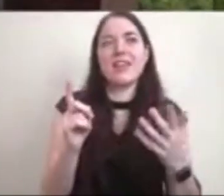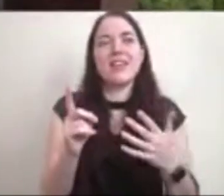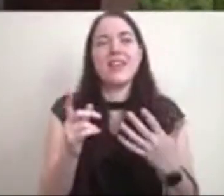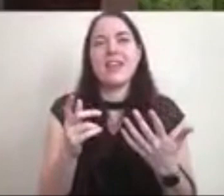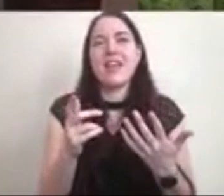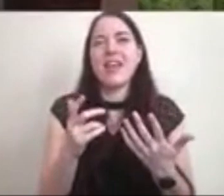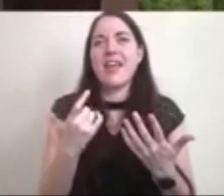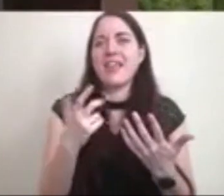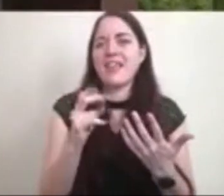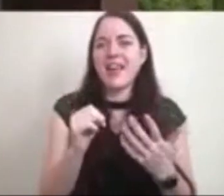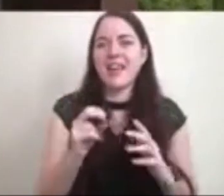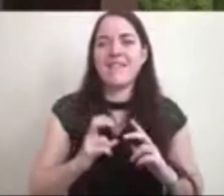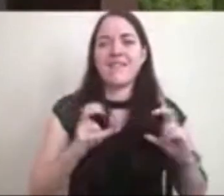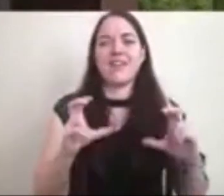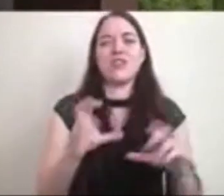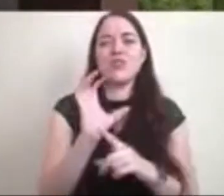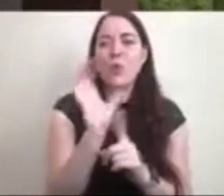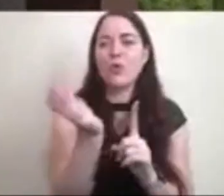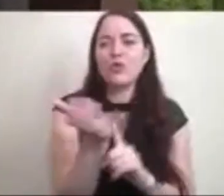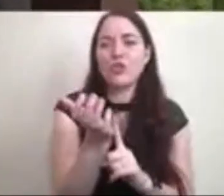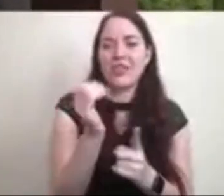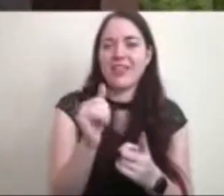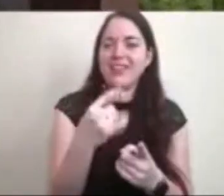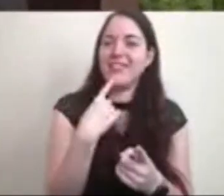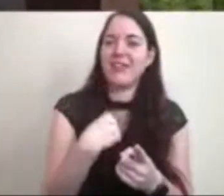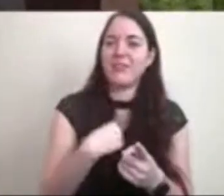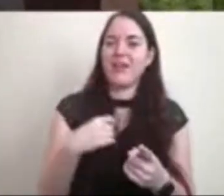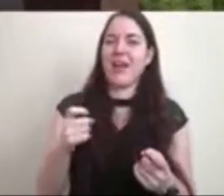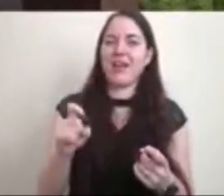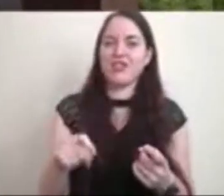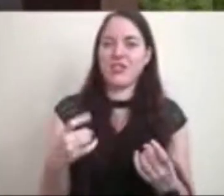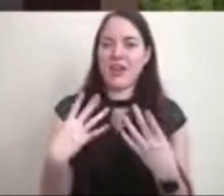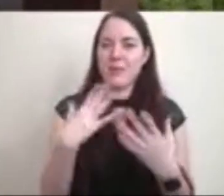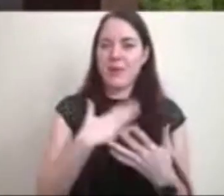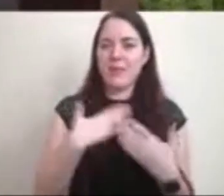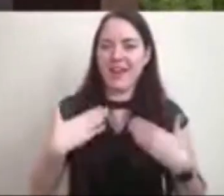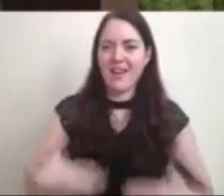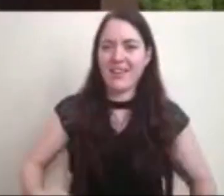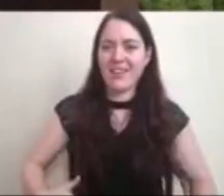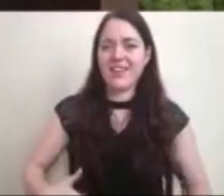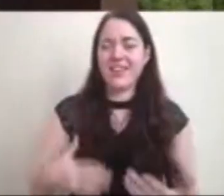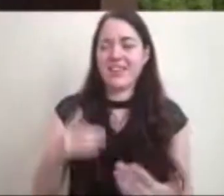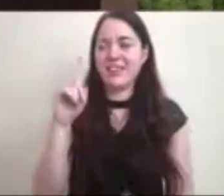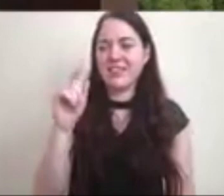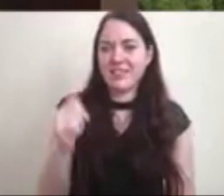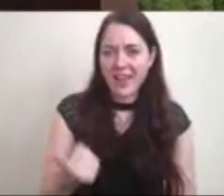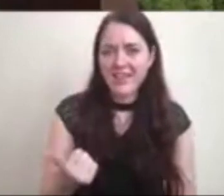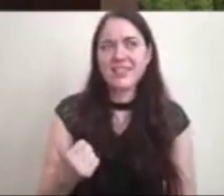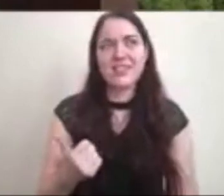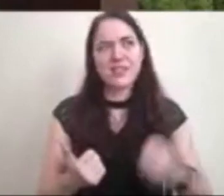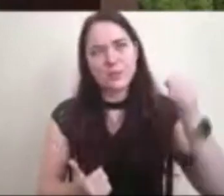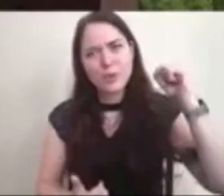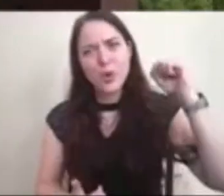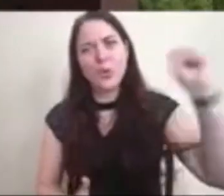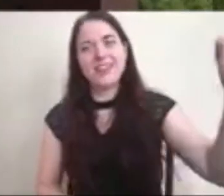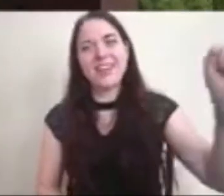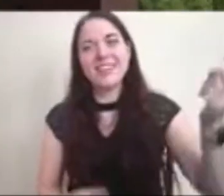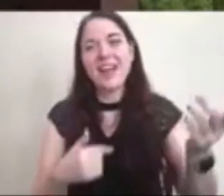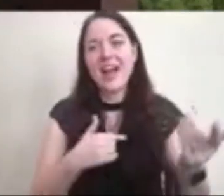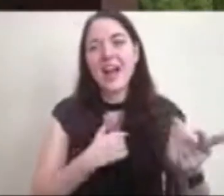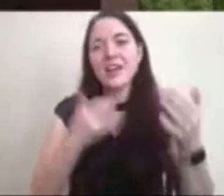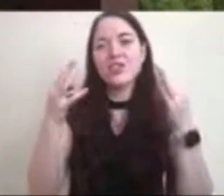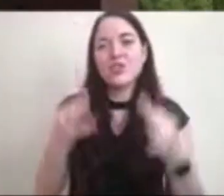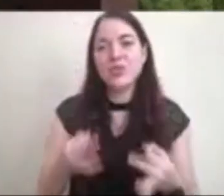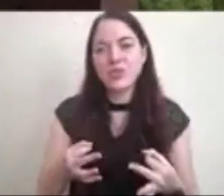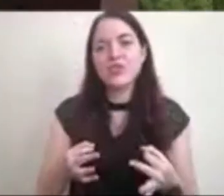and myself. Tithing as a political act and an act of protest by which I choose to contribute